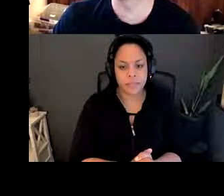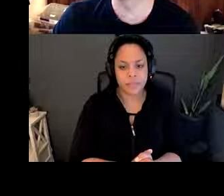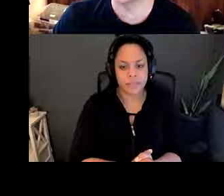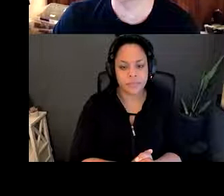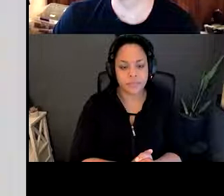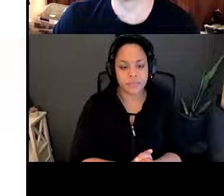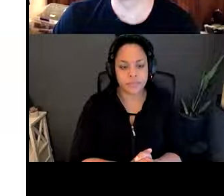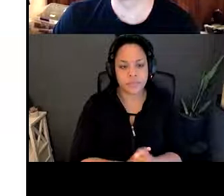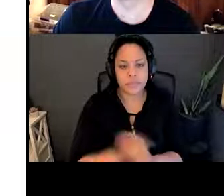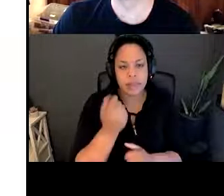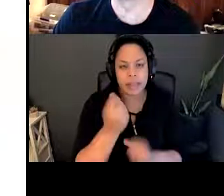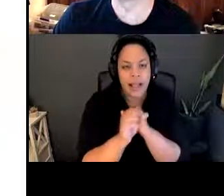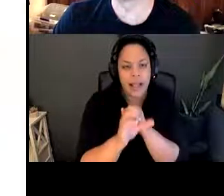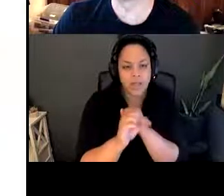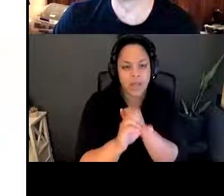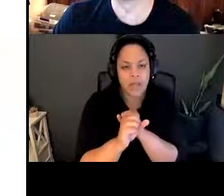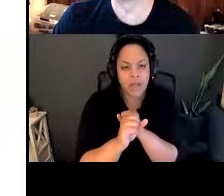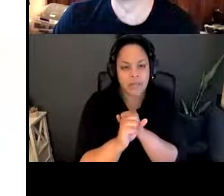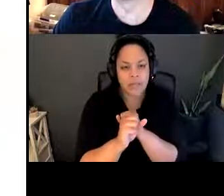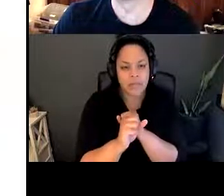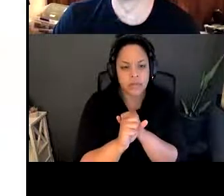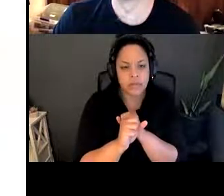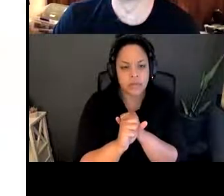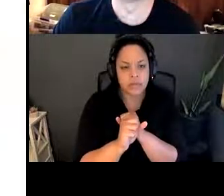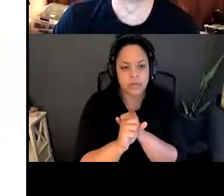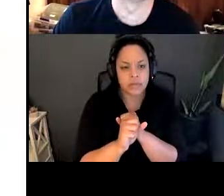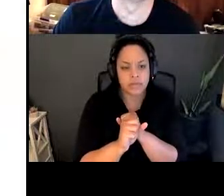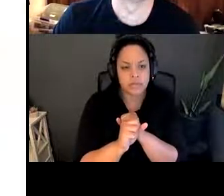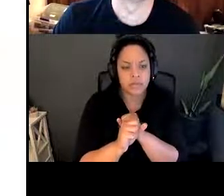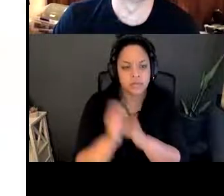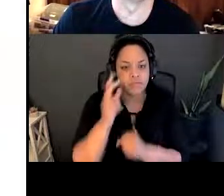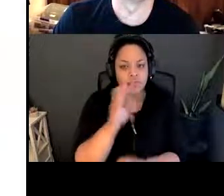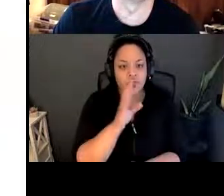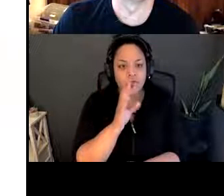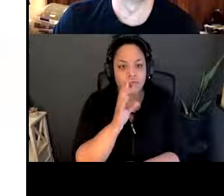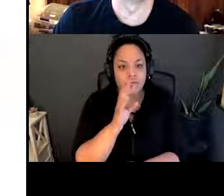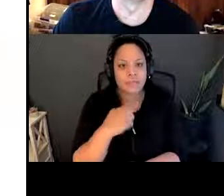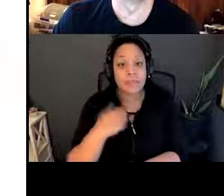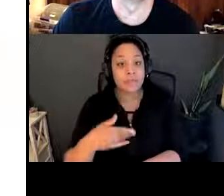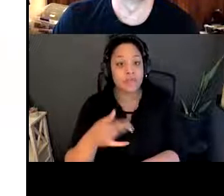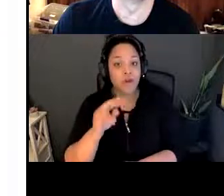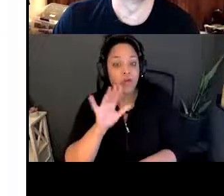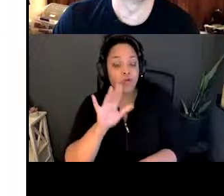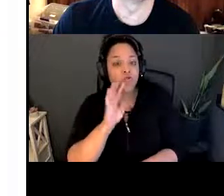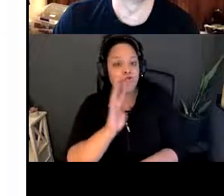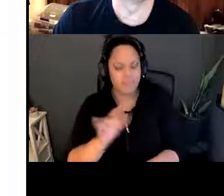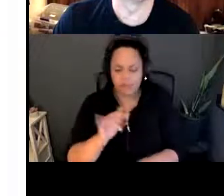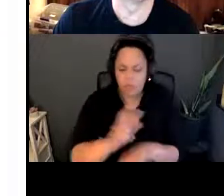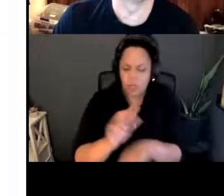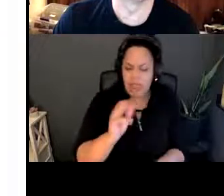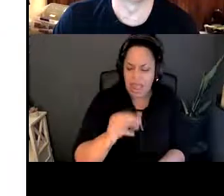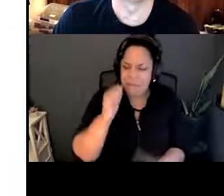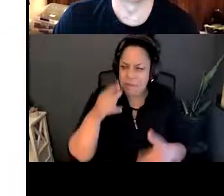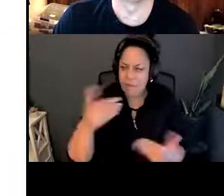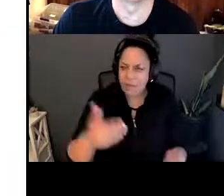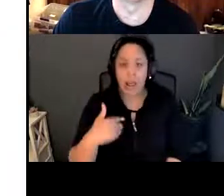This is a little advertisement clip. Okay. Whoa. Hello, Jonathan. It is I, your craving. It's like 3 in the morning. I wasn't expecting you. I